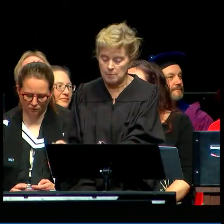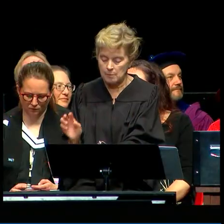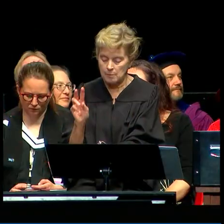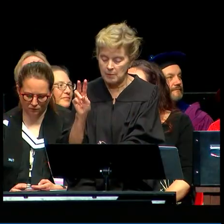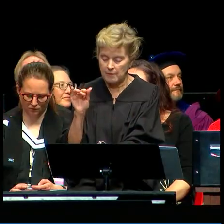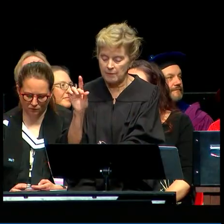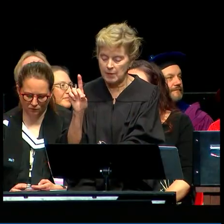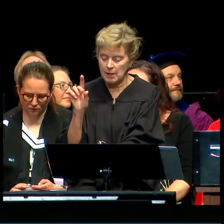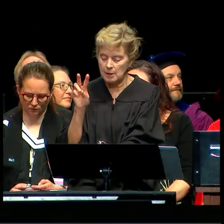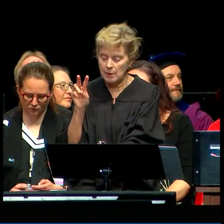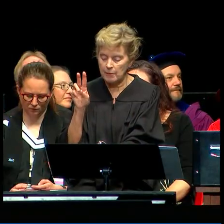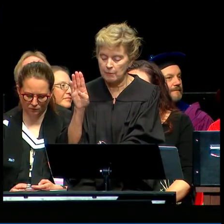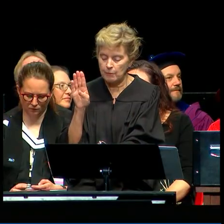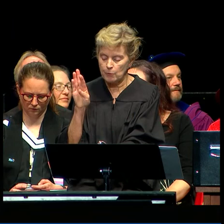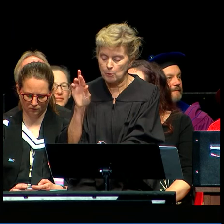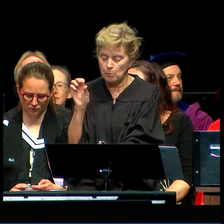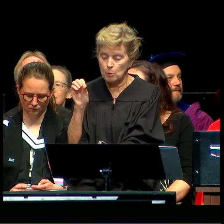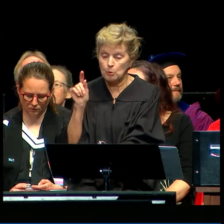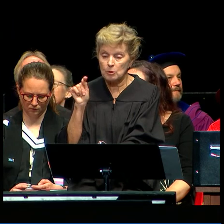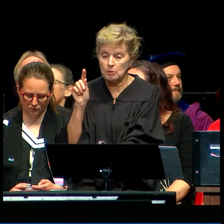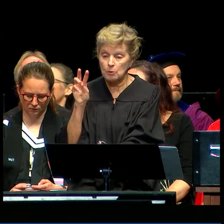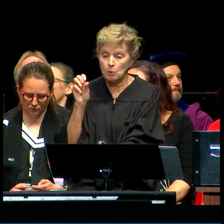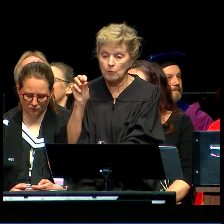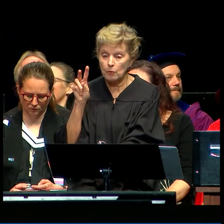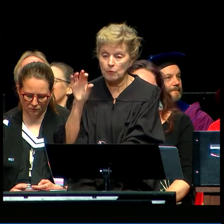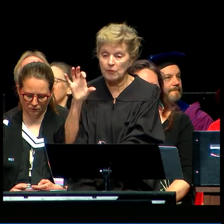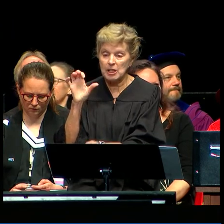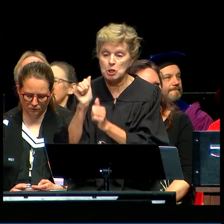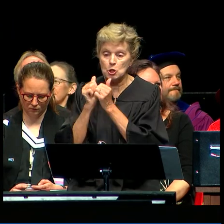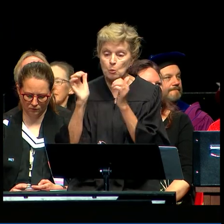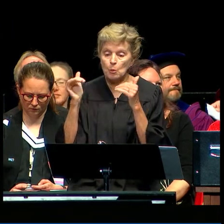Vid Vukobratovic, with distinction.